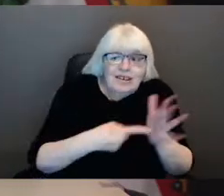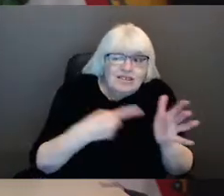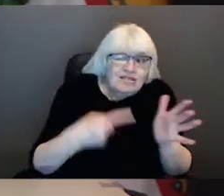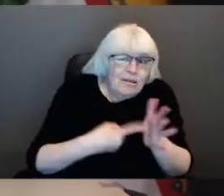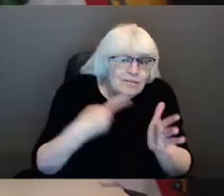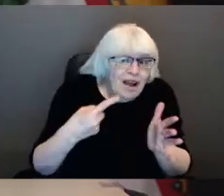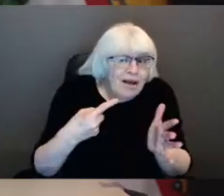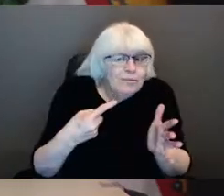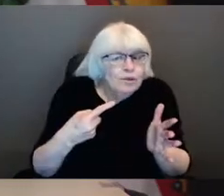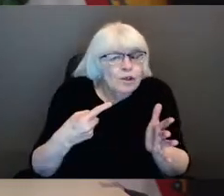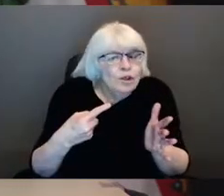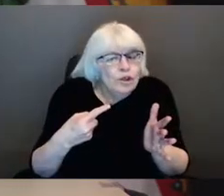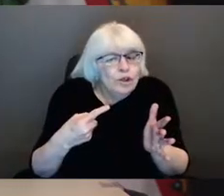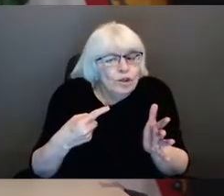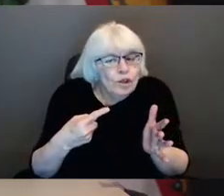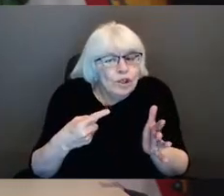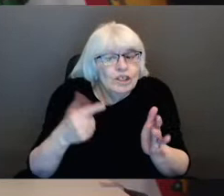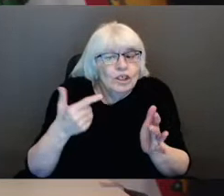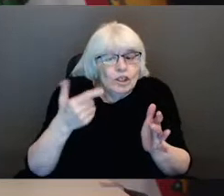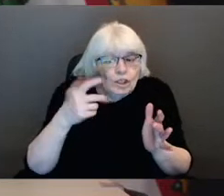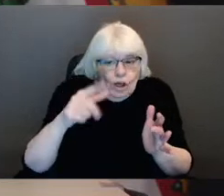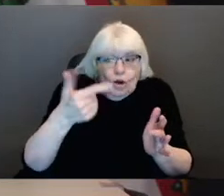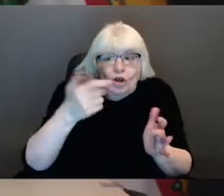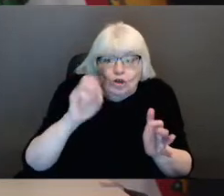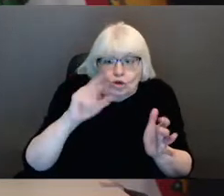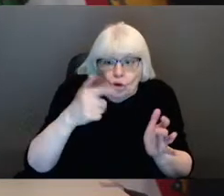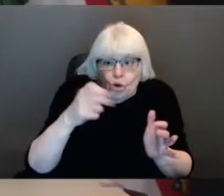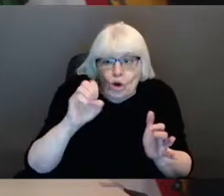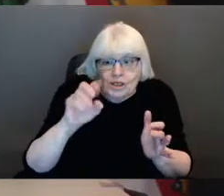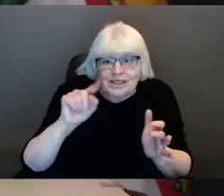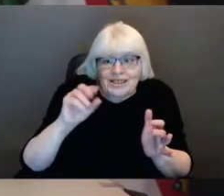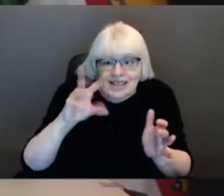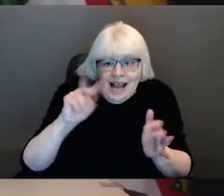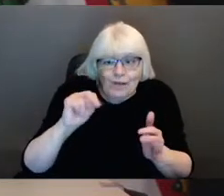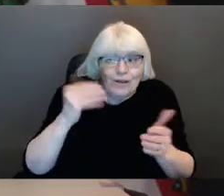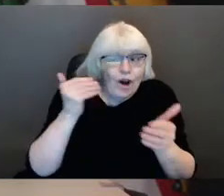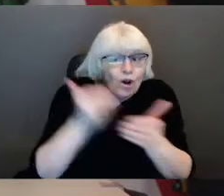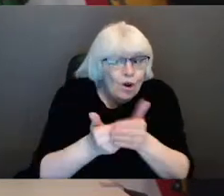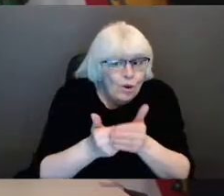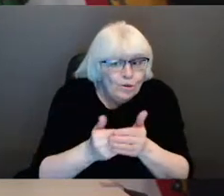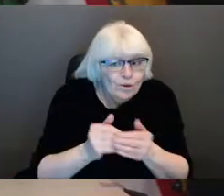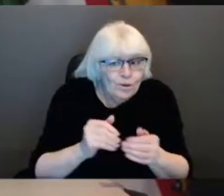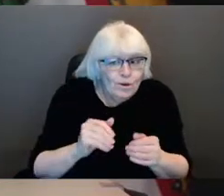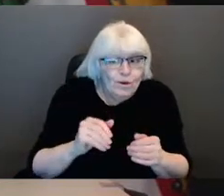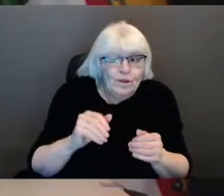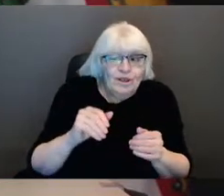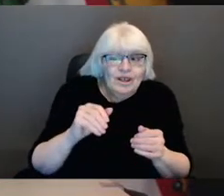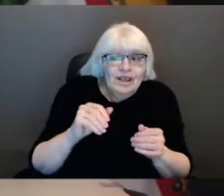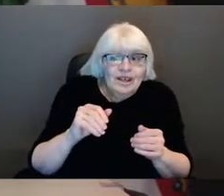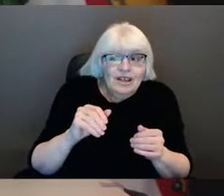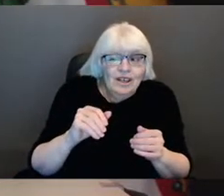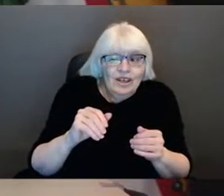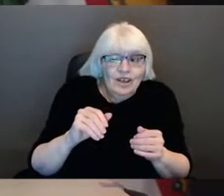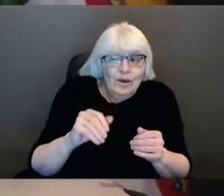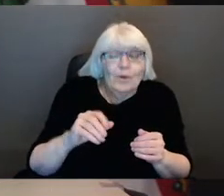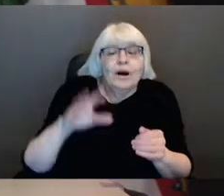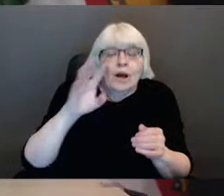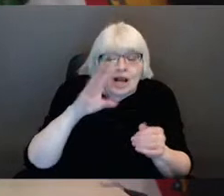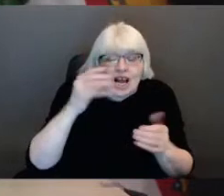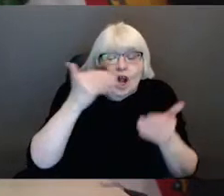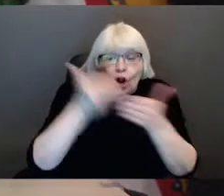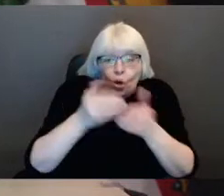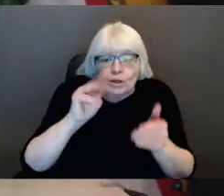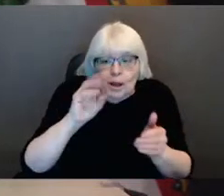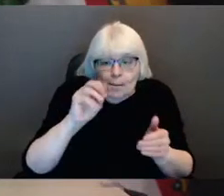to Montague, it's not easy to get there some days. So there might be some challenges around the transportation component of this. And